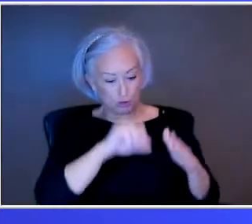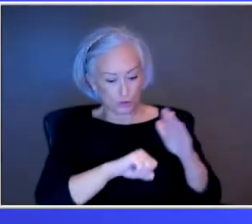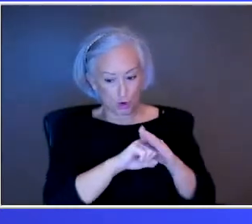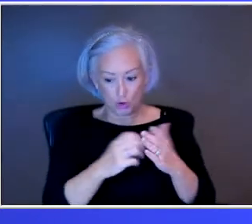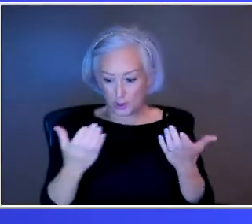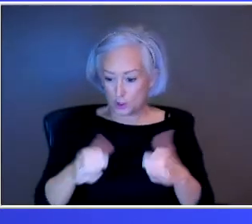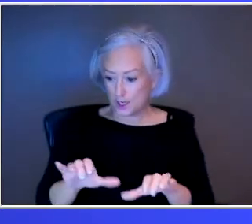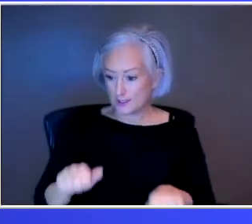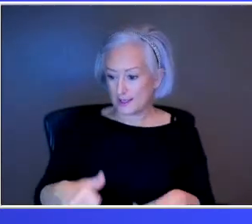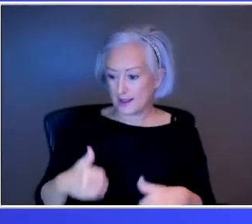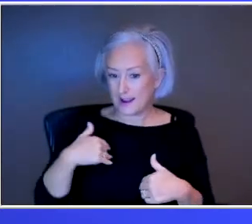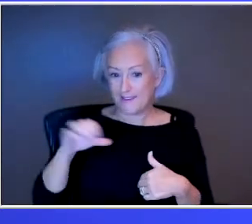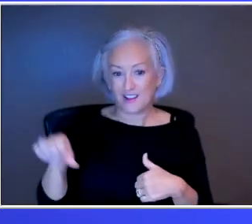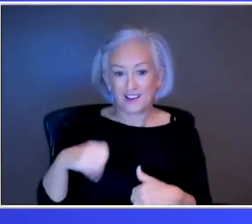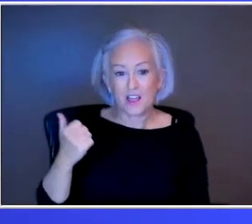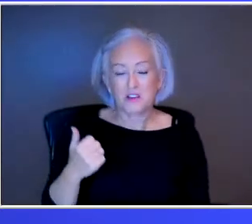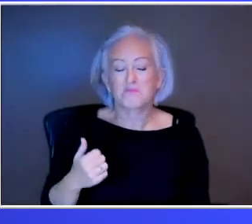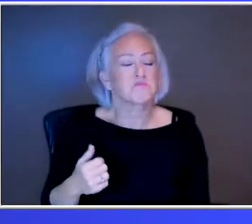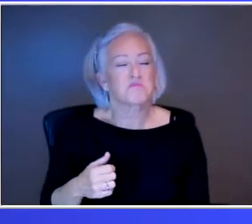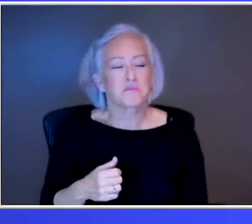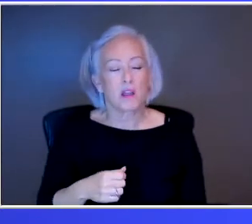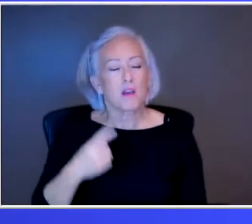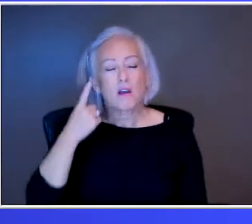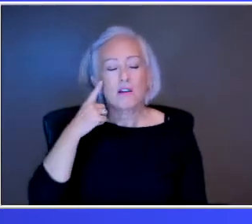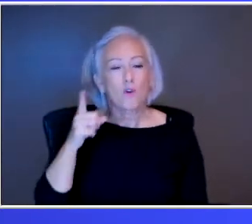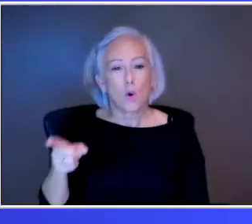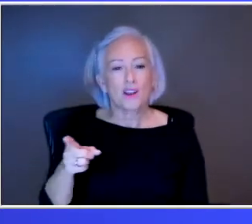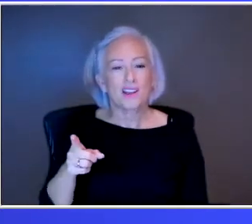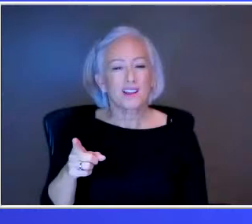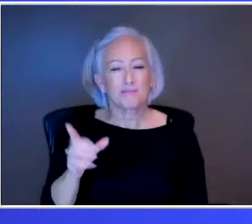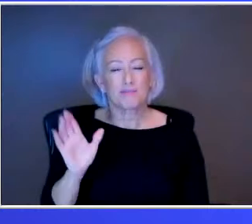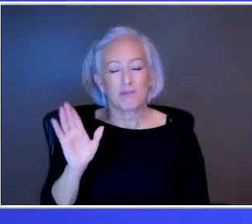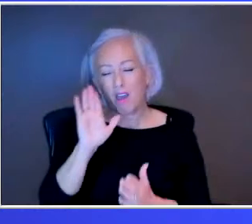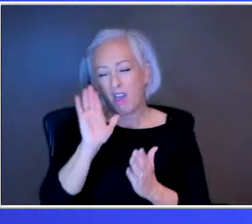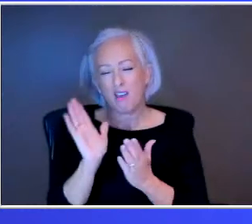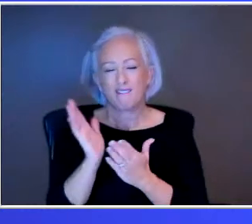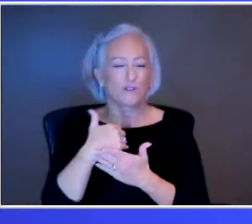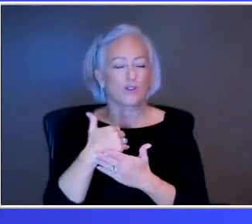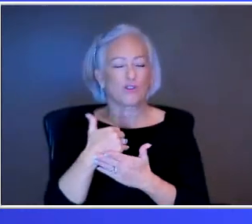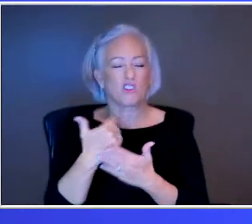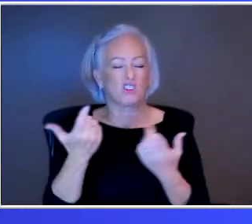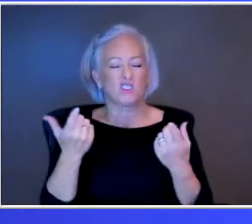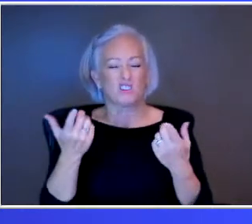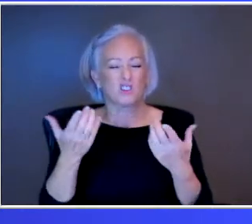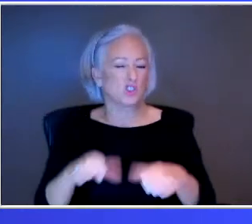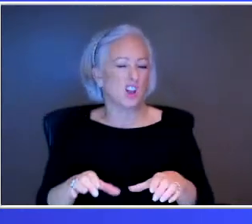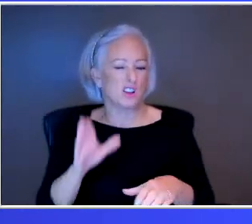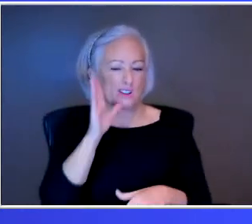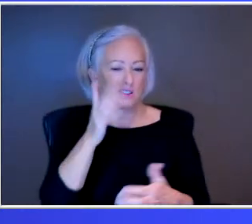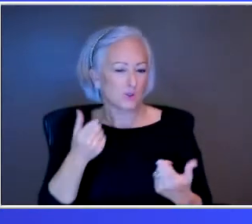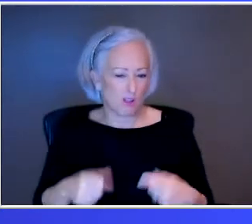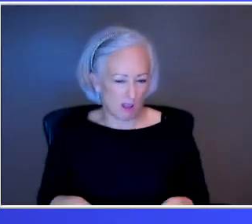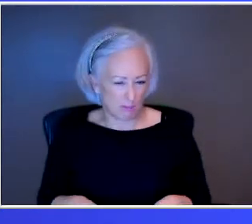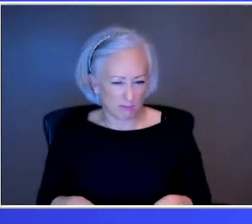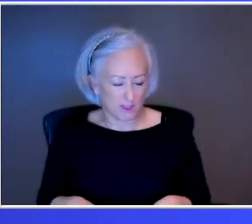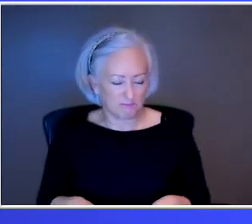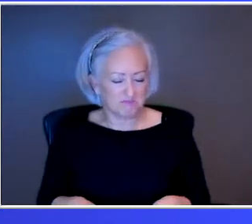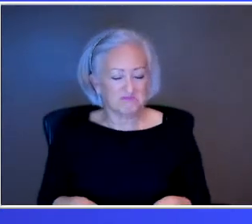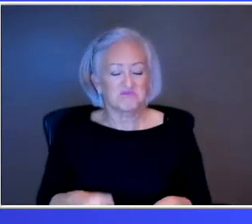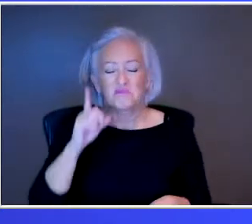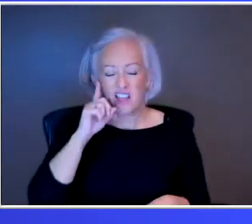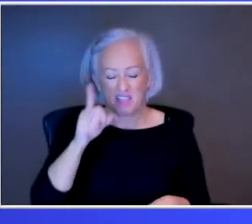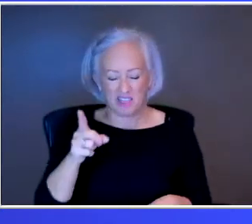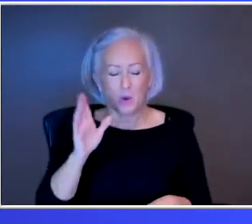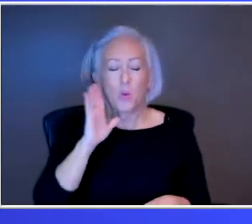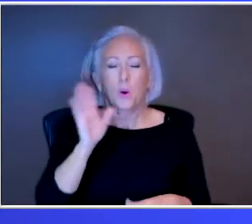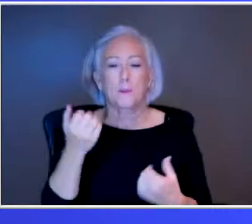freak occurrence, and I think he's going to be safe for years to come. I think importantly, as he starts aging into